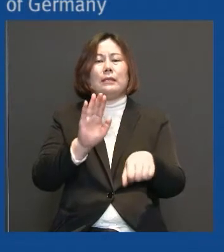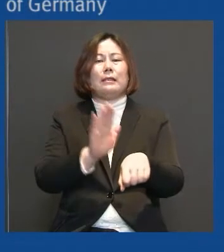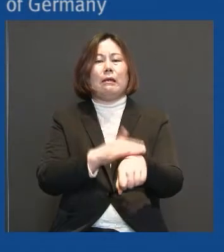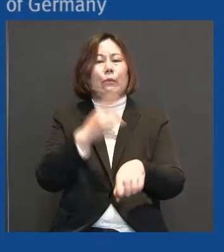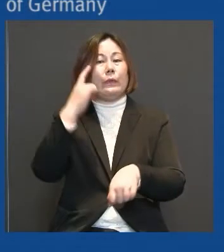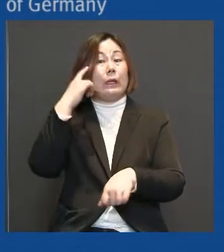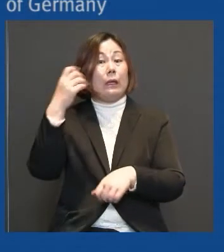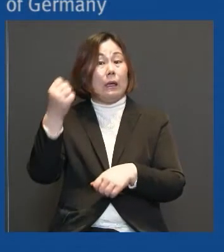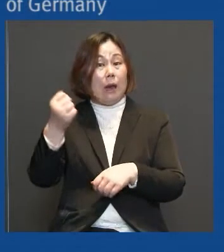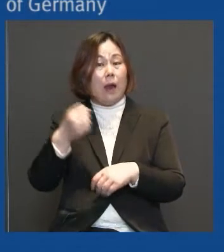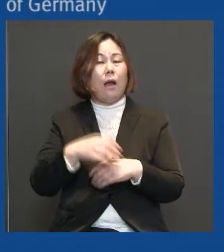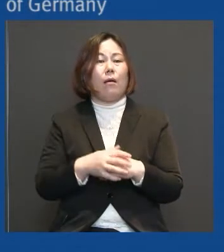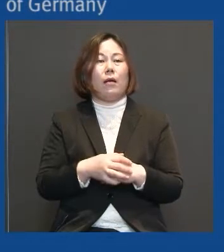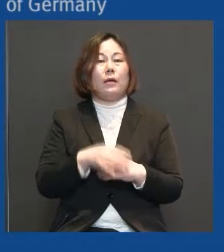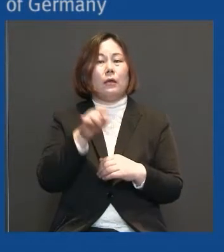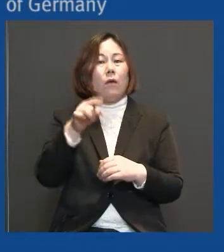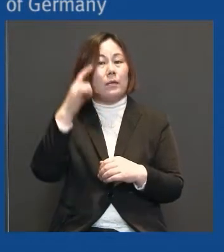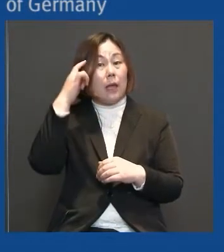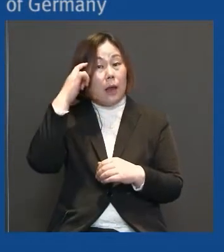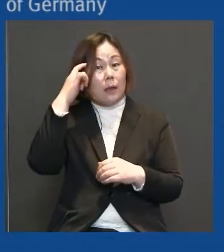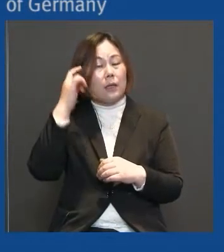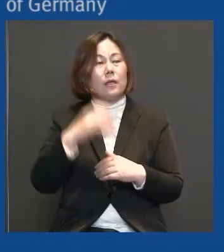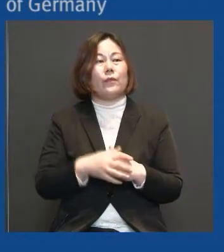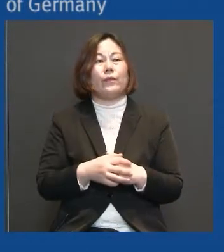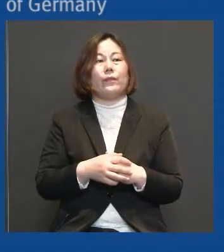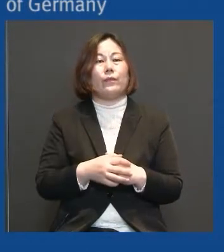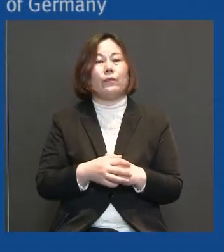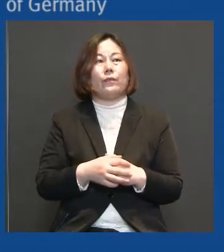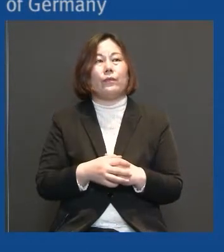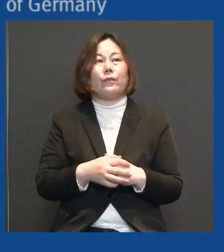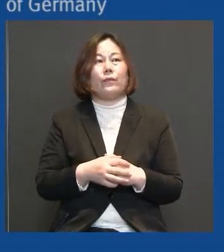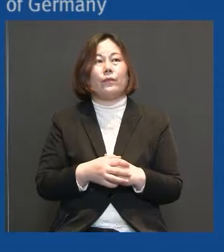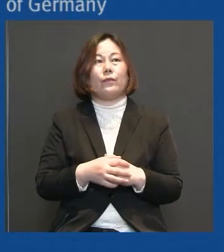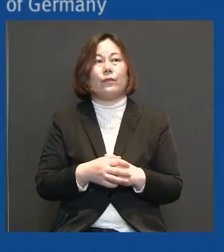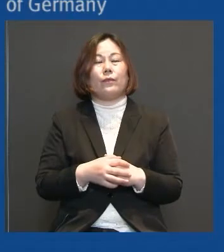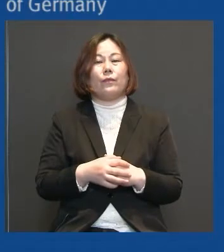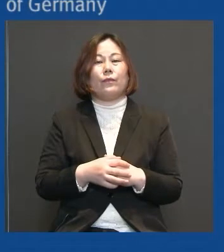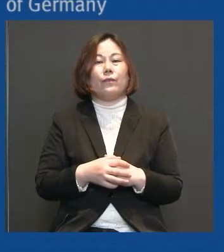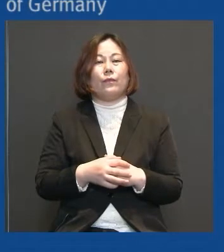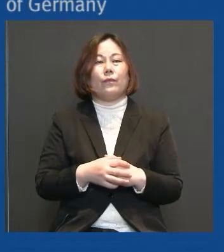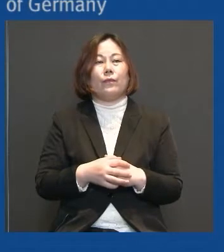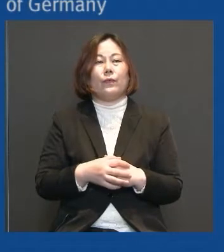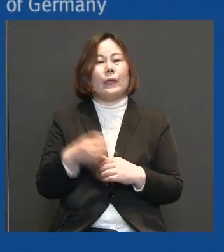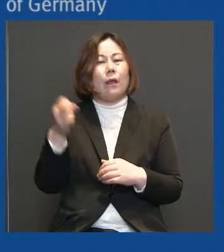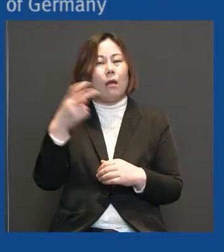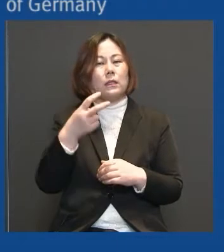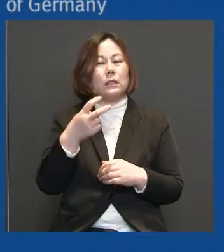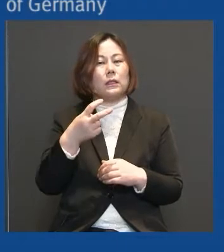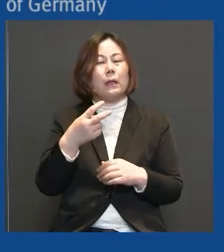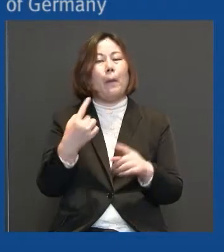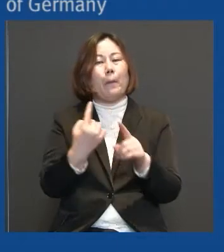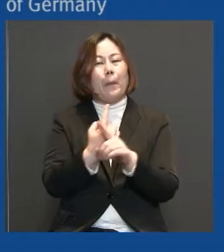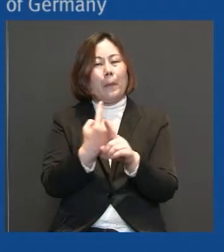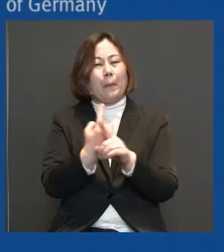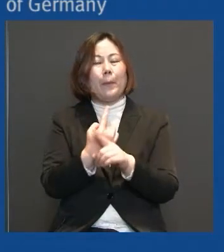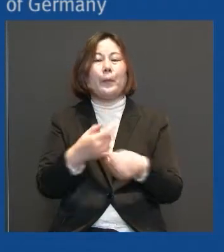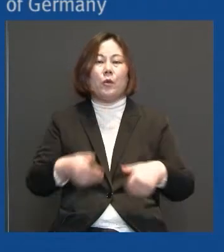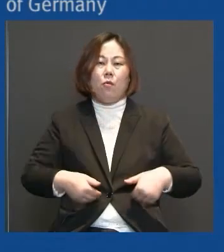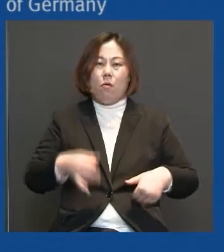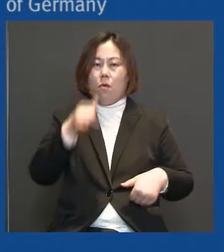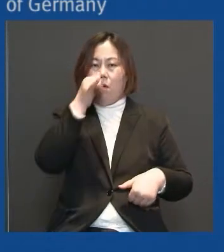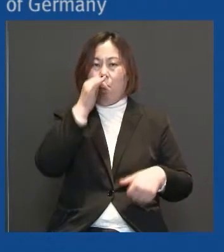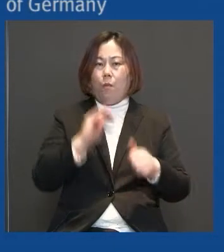not differentiated. Because people who are actually surveyed, if they consider themselves as needing protection or being weak,